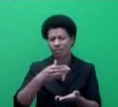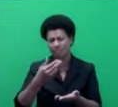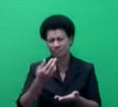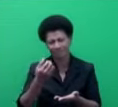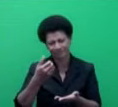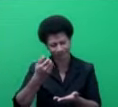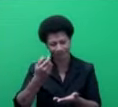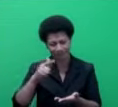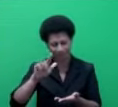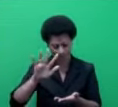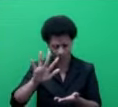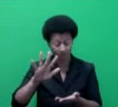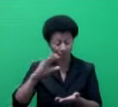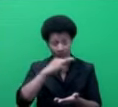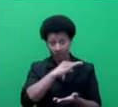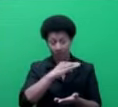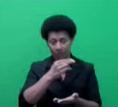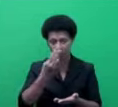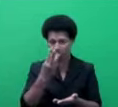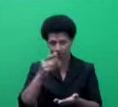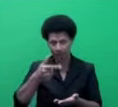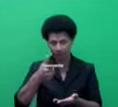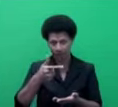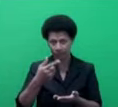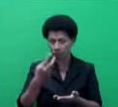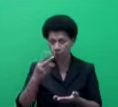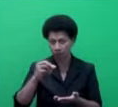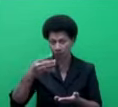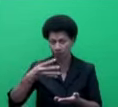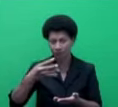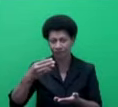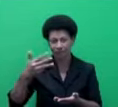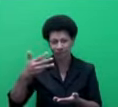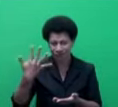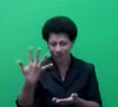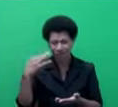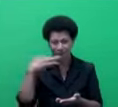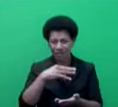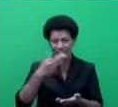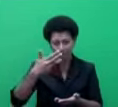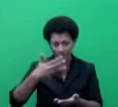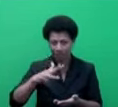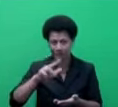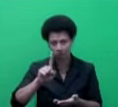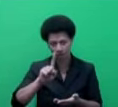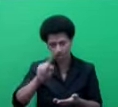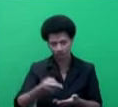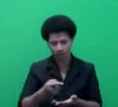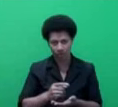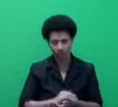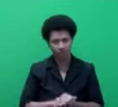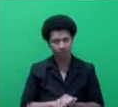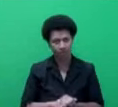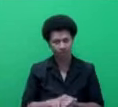637,527. The registration in 2014 was 591,000. Now, if